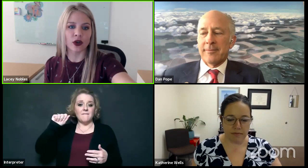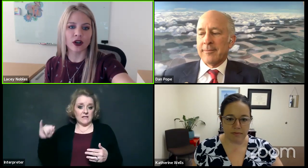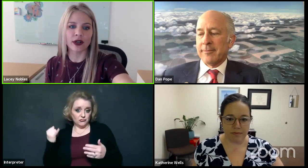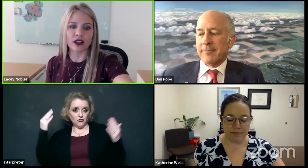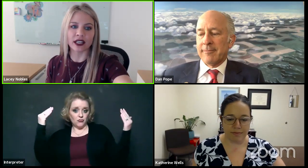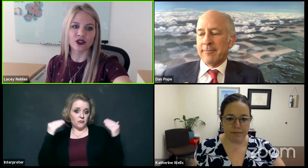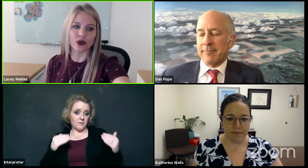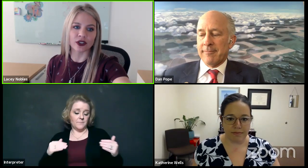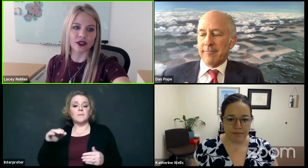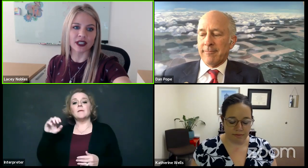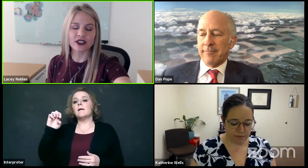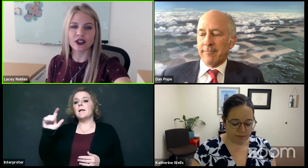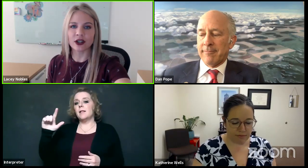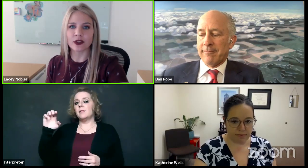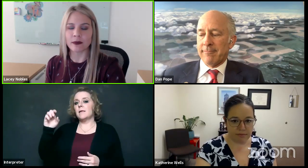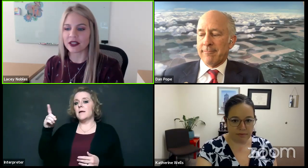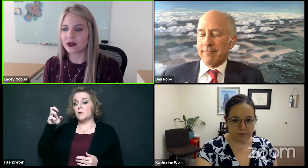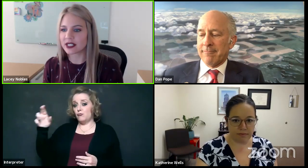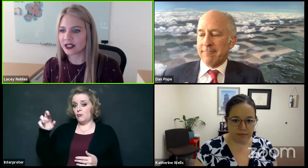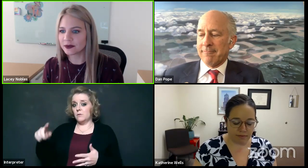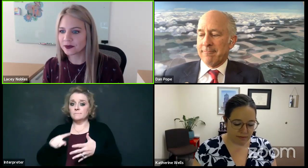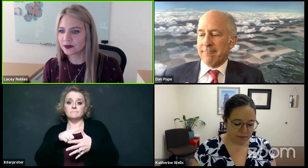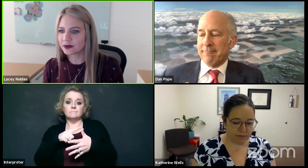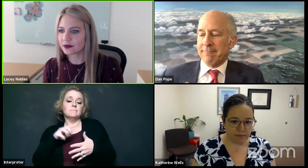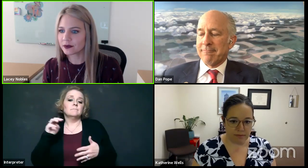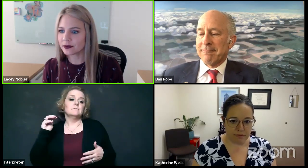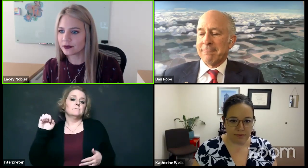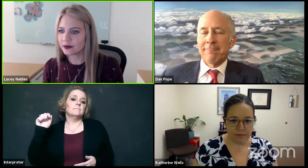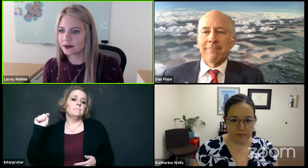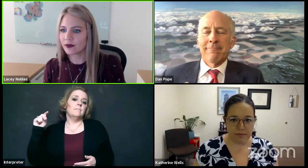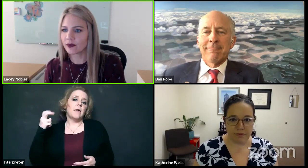Olga Guerro, El Editor. So let's start with Matthew Stell.